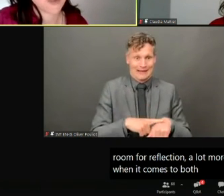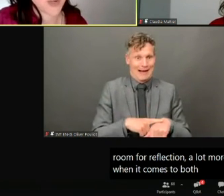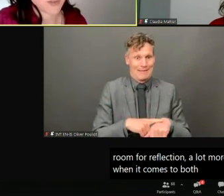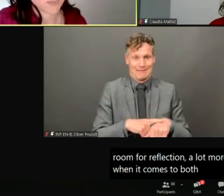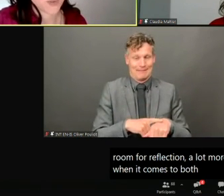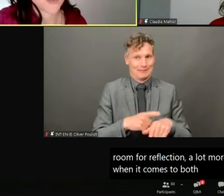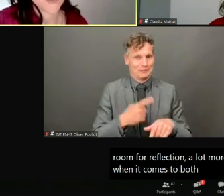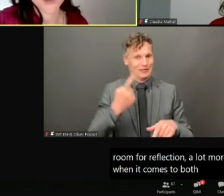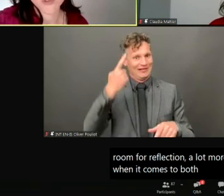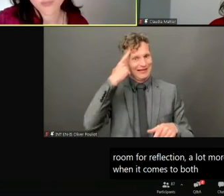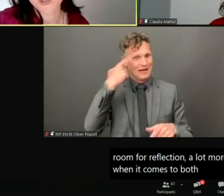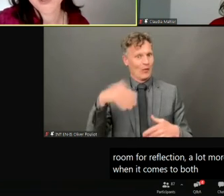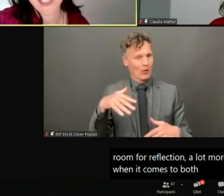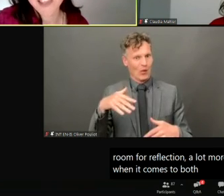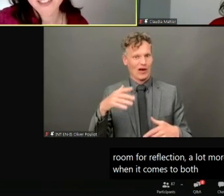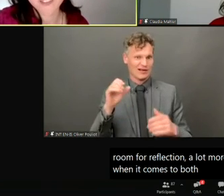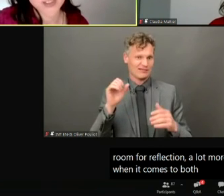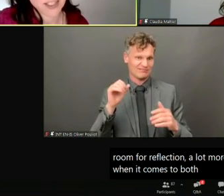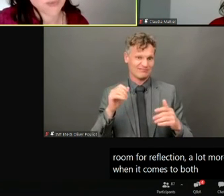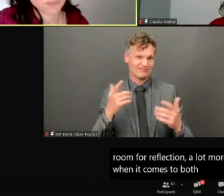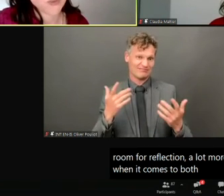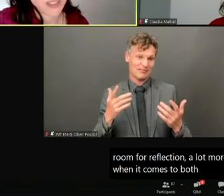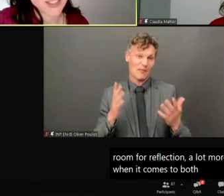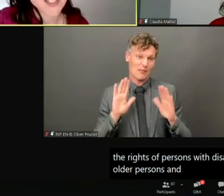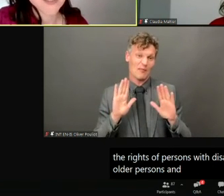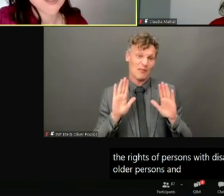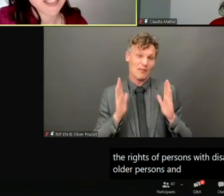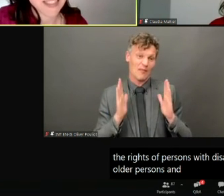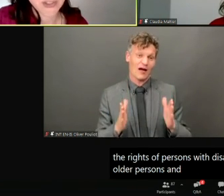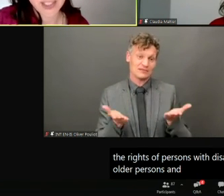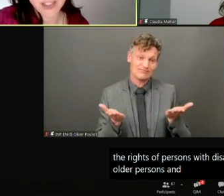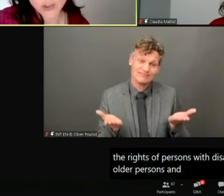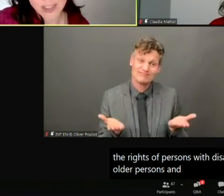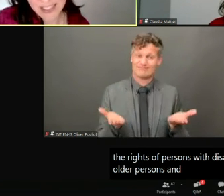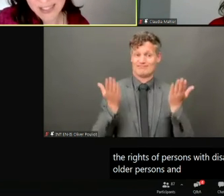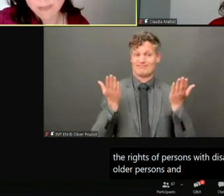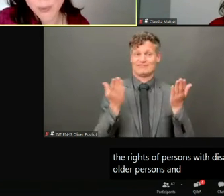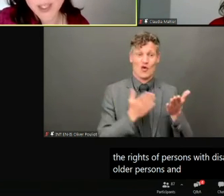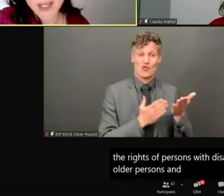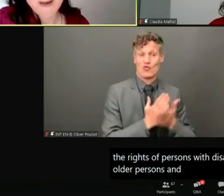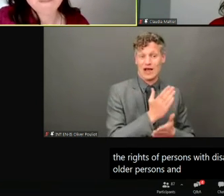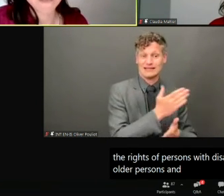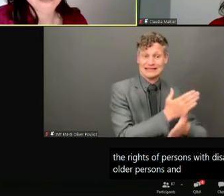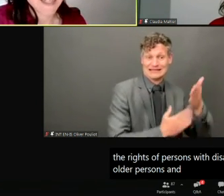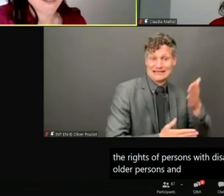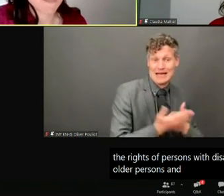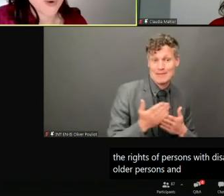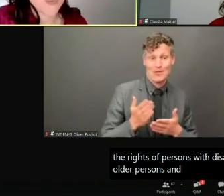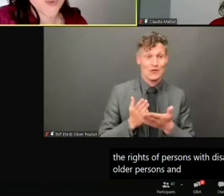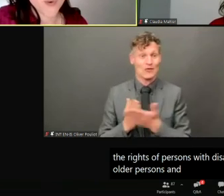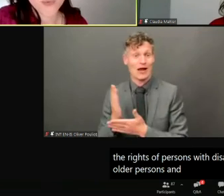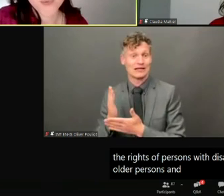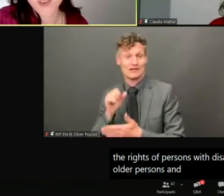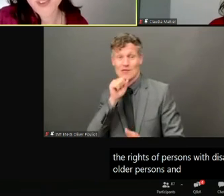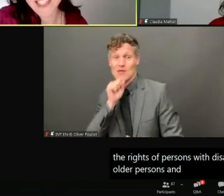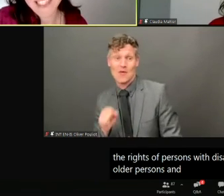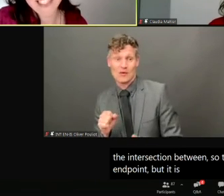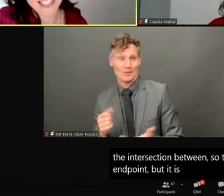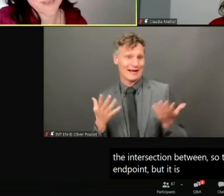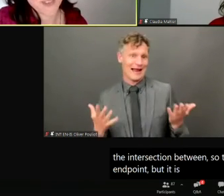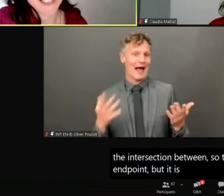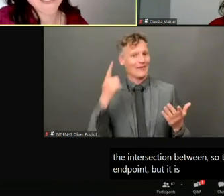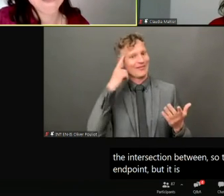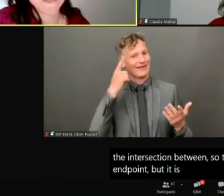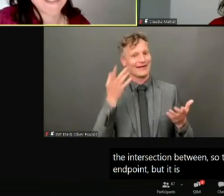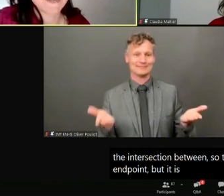and the rights of older persons and the intersection between. So this is certainly not an end point, but it is an end point for this